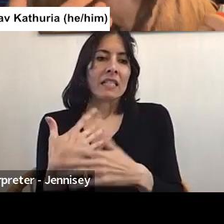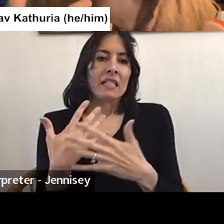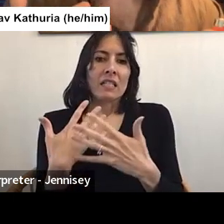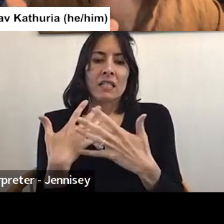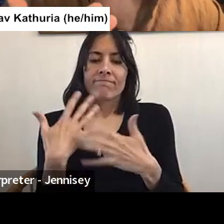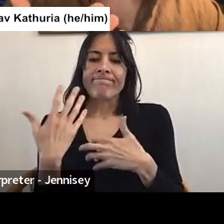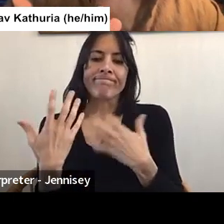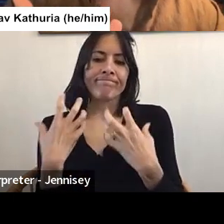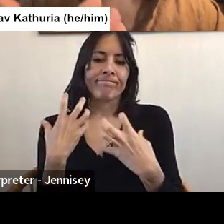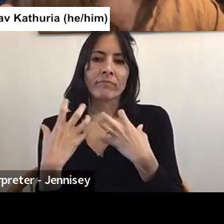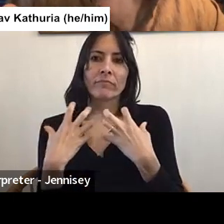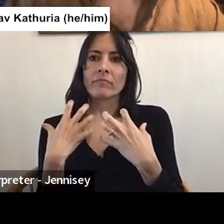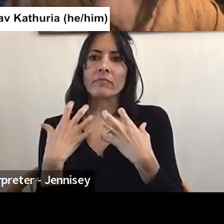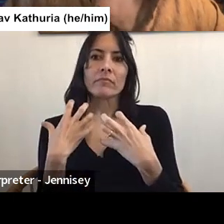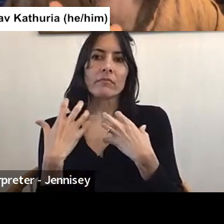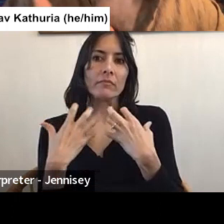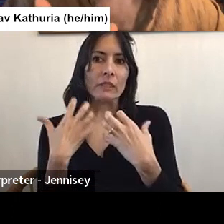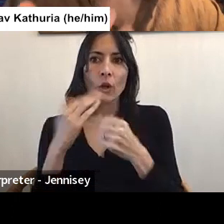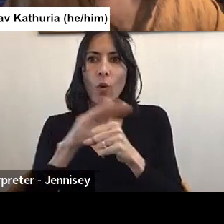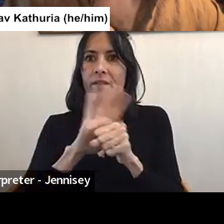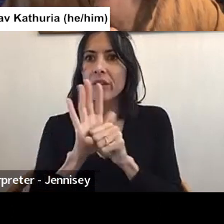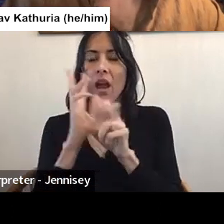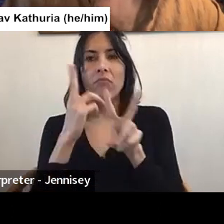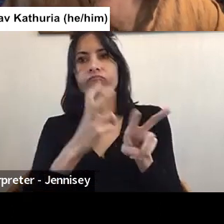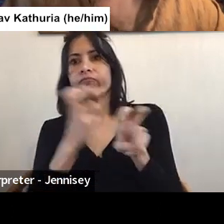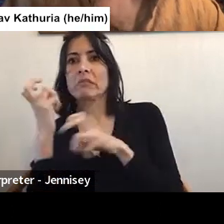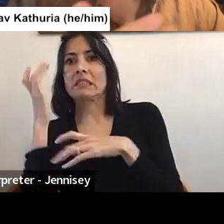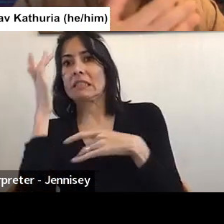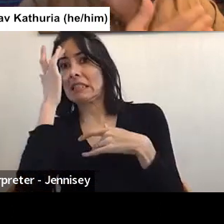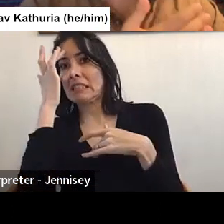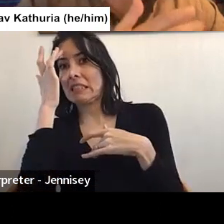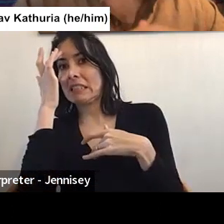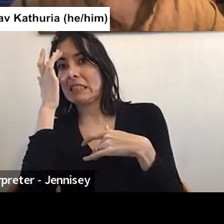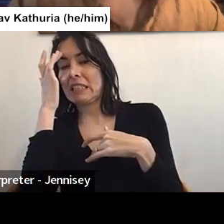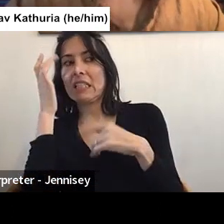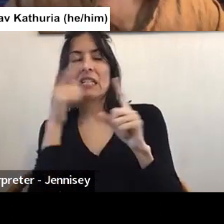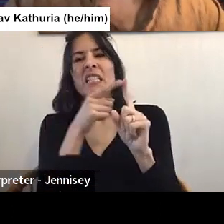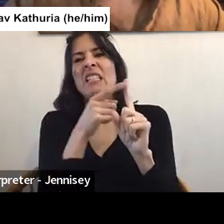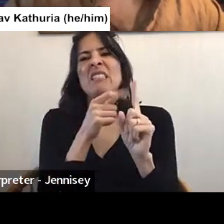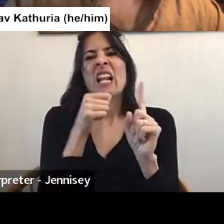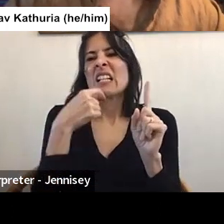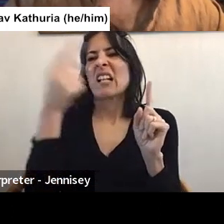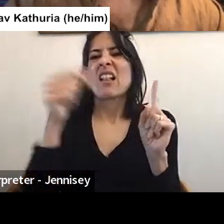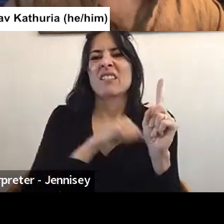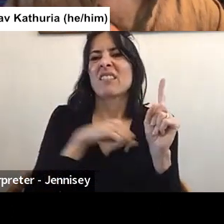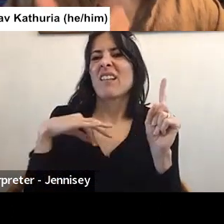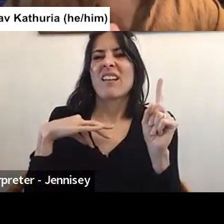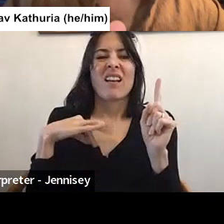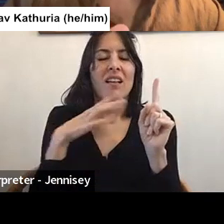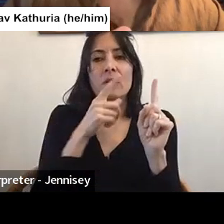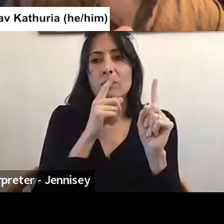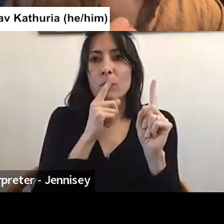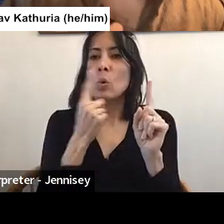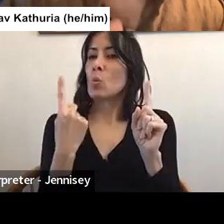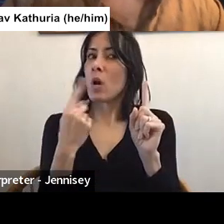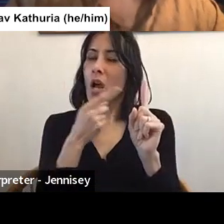intense physical consequences of COVID, didn't even share that with prison staff. And just, you know, as one comrade told us, what happened